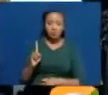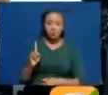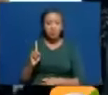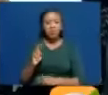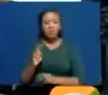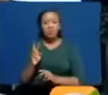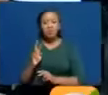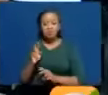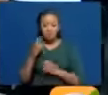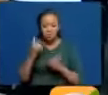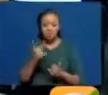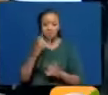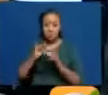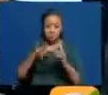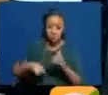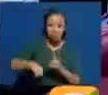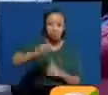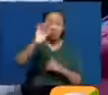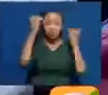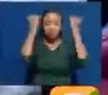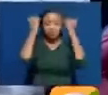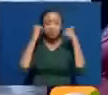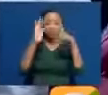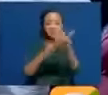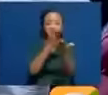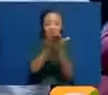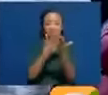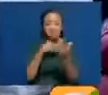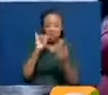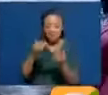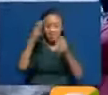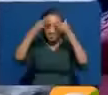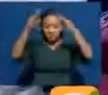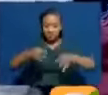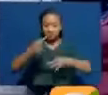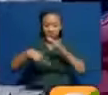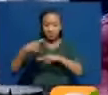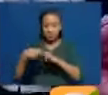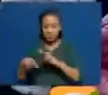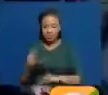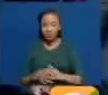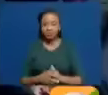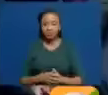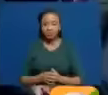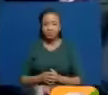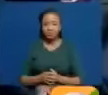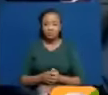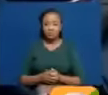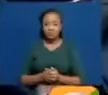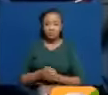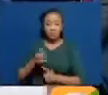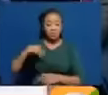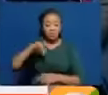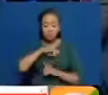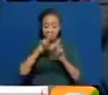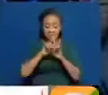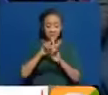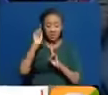their next destination is the Court of Appeal to attempt to reverse the decision of the three-judge bench. Sisi ni Wakenya kama wale